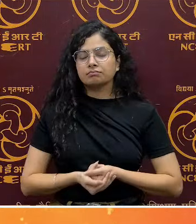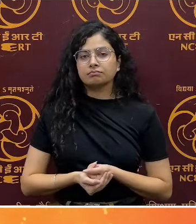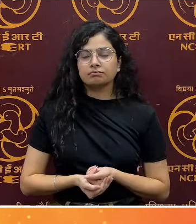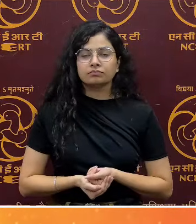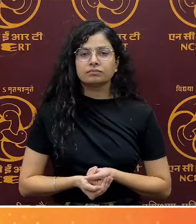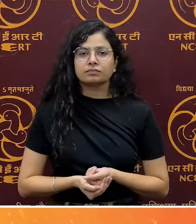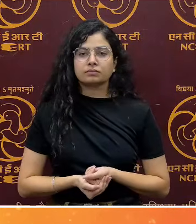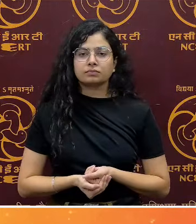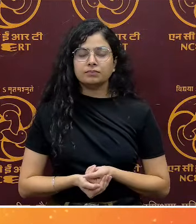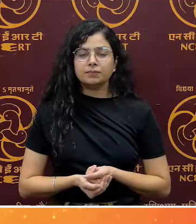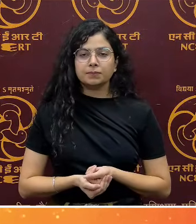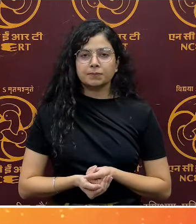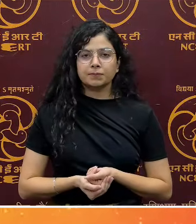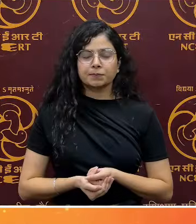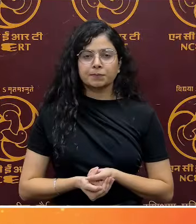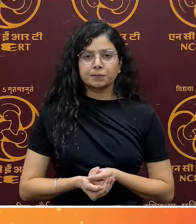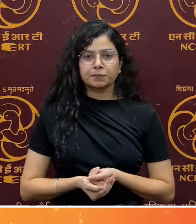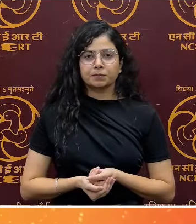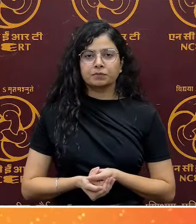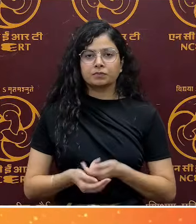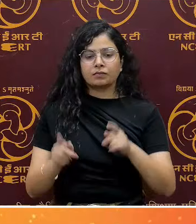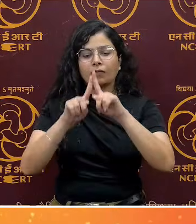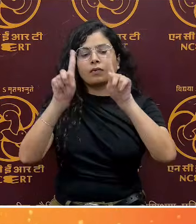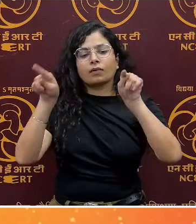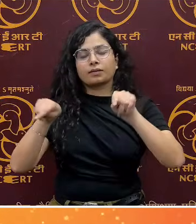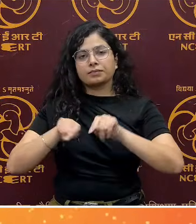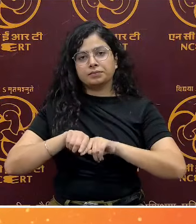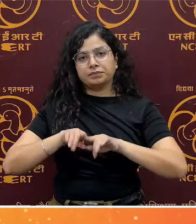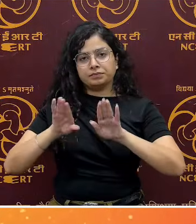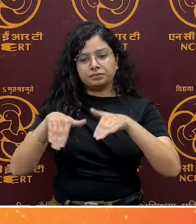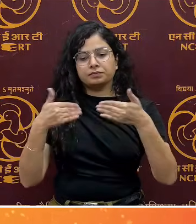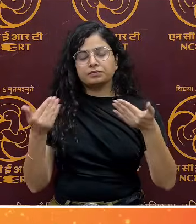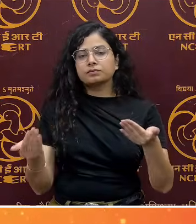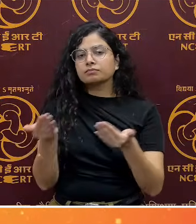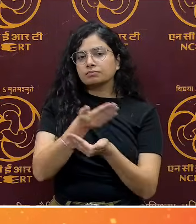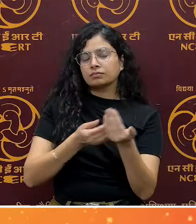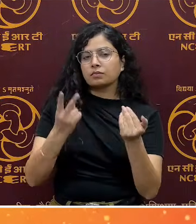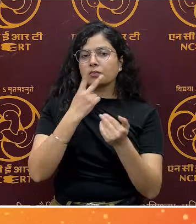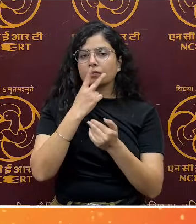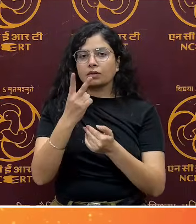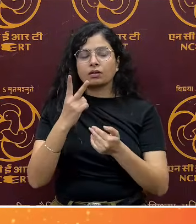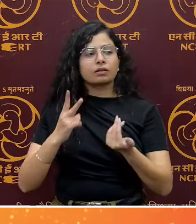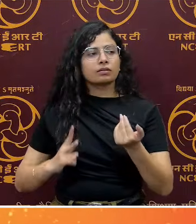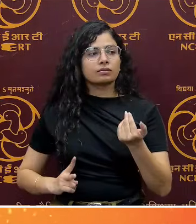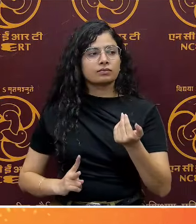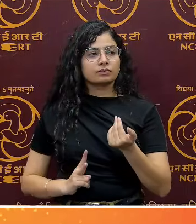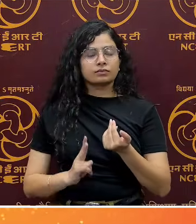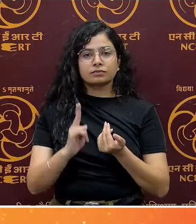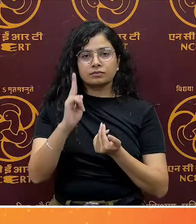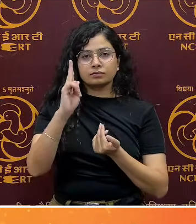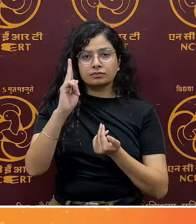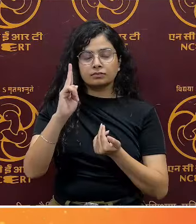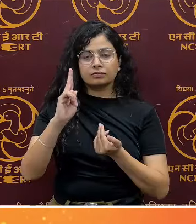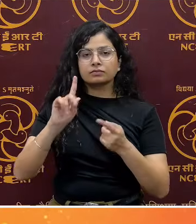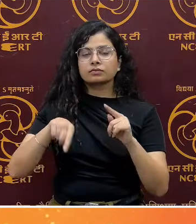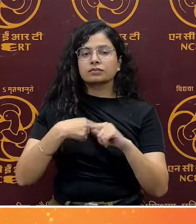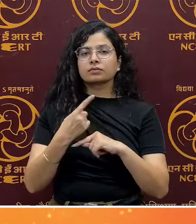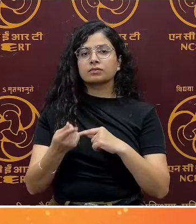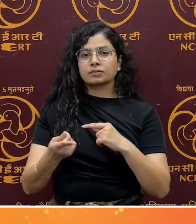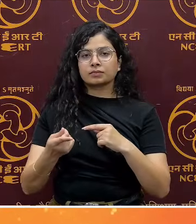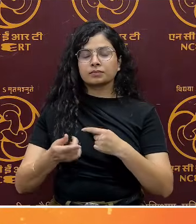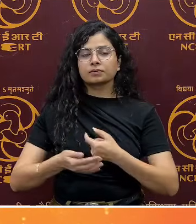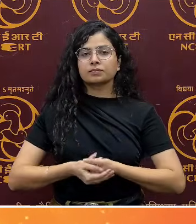to cut it into 2 parts. You can see it is cut now. We will click on next